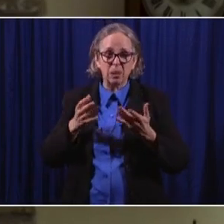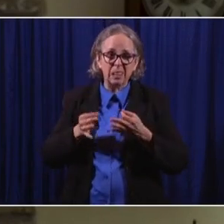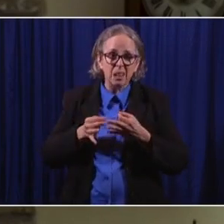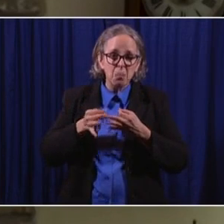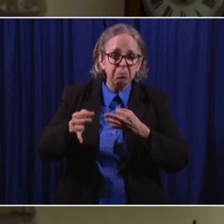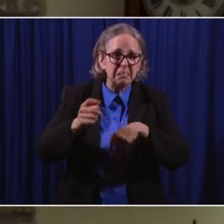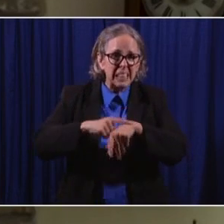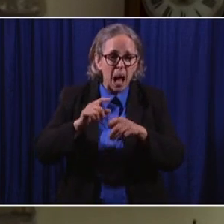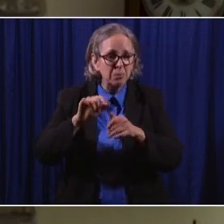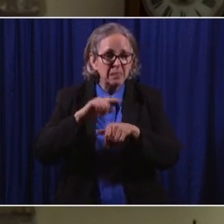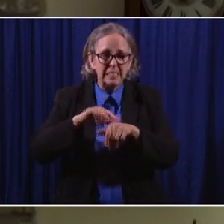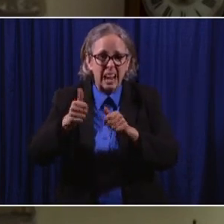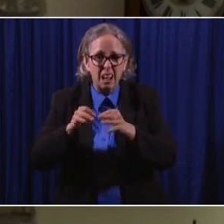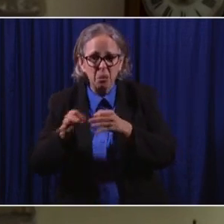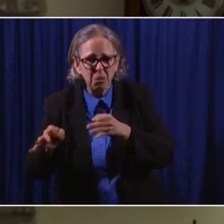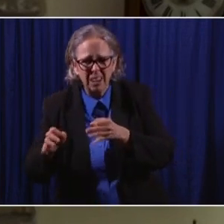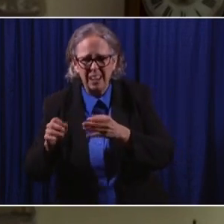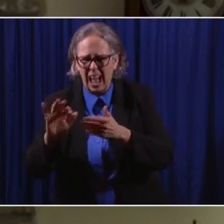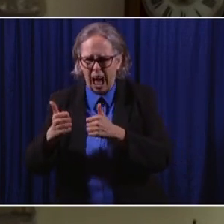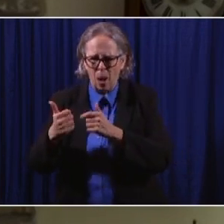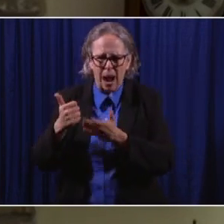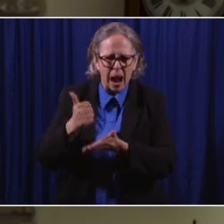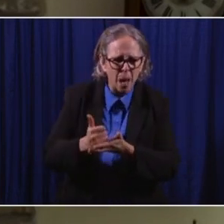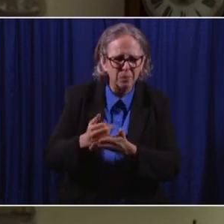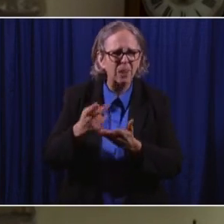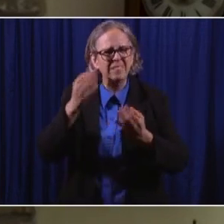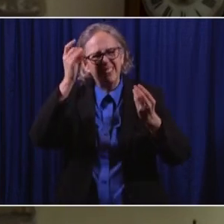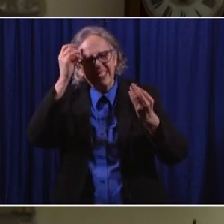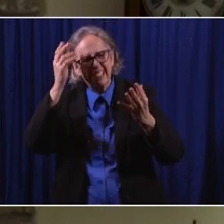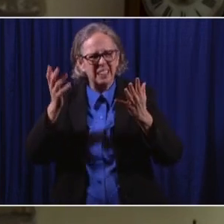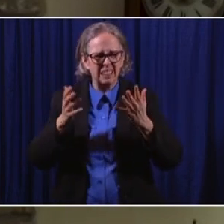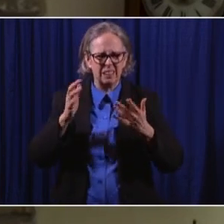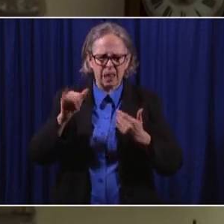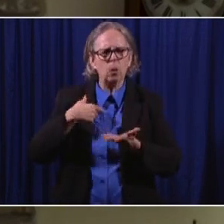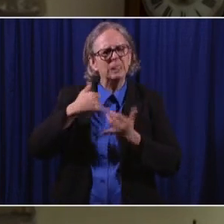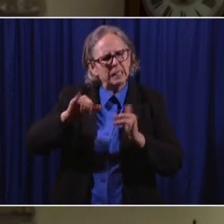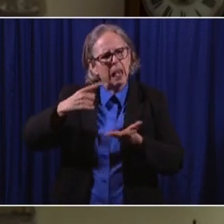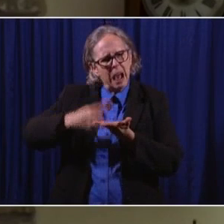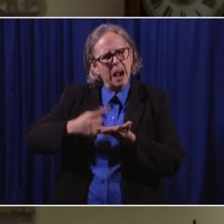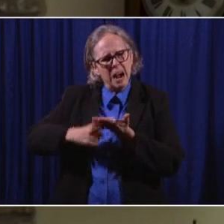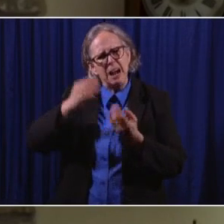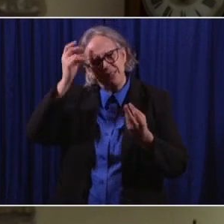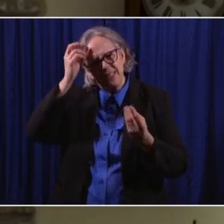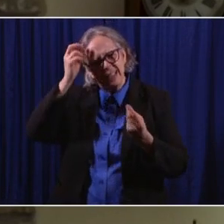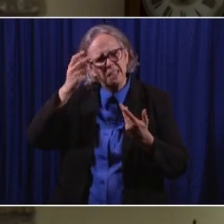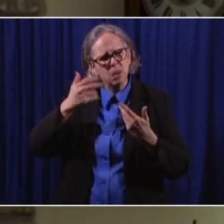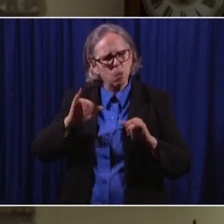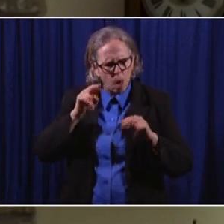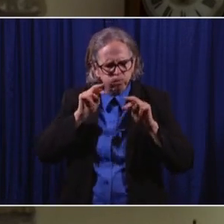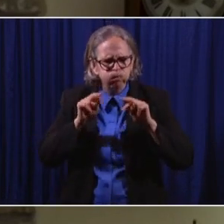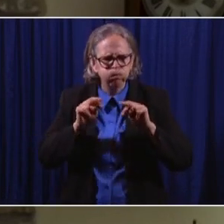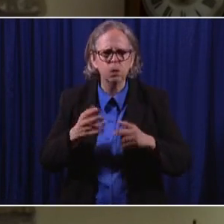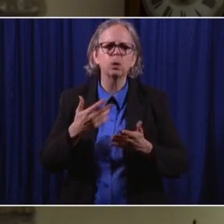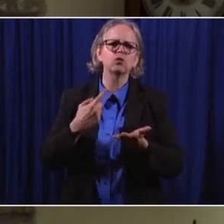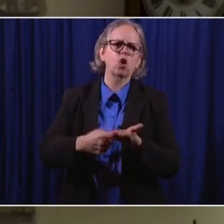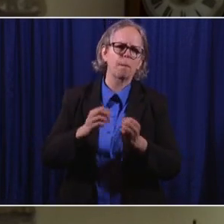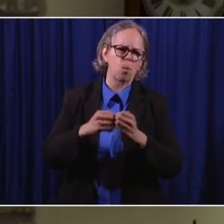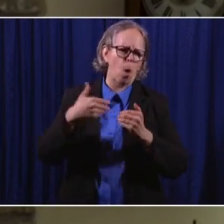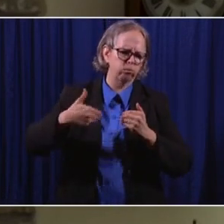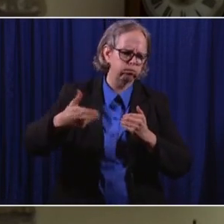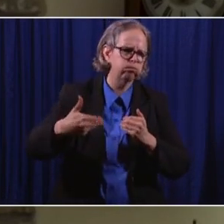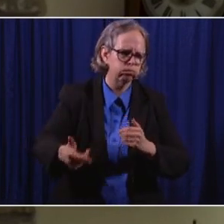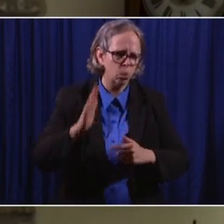to potential spread. So we're looking at it. We'll be talking about that in a short period of